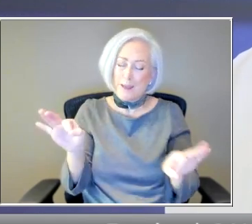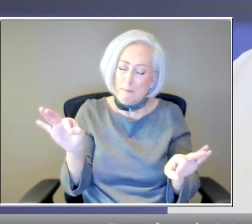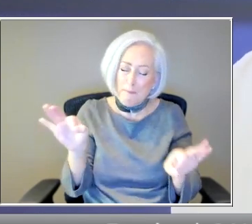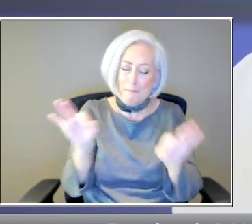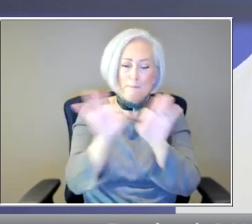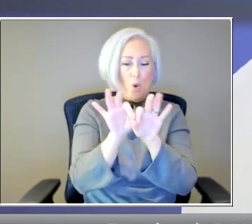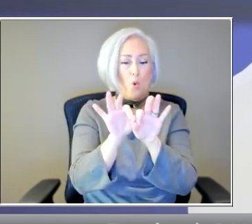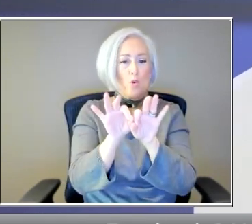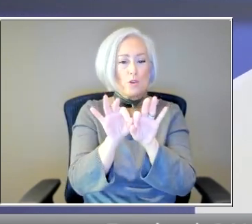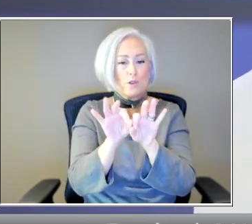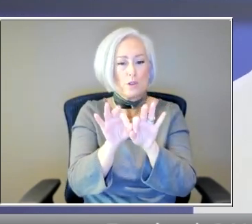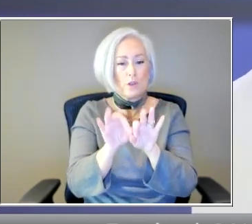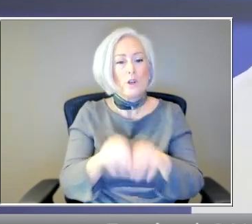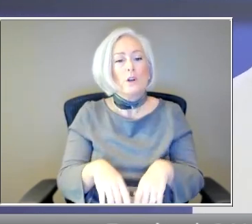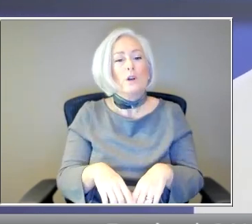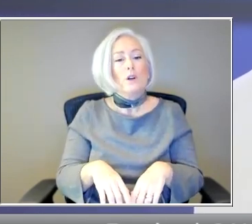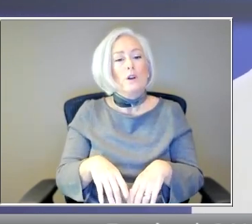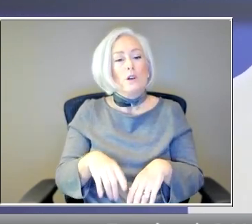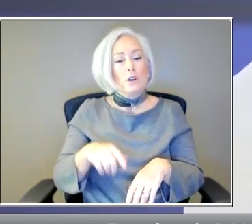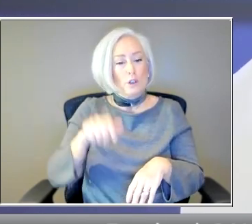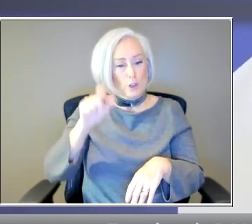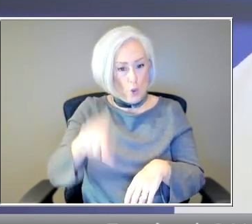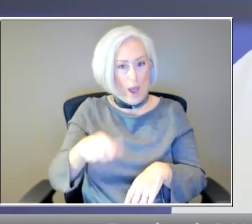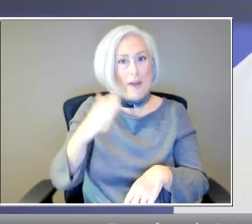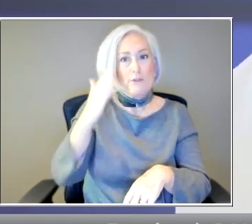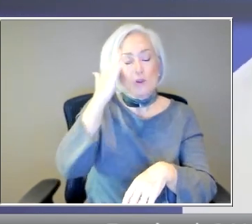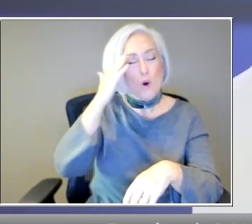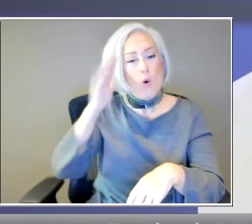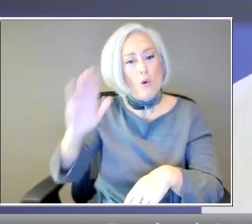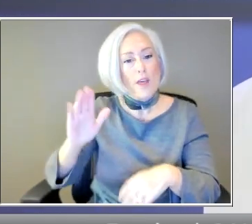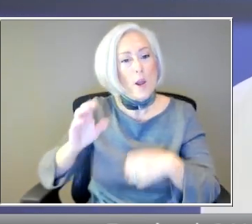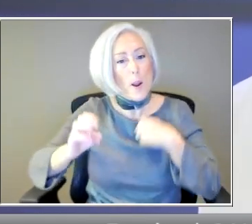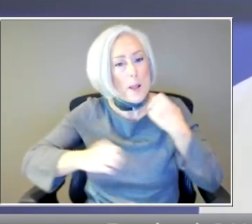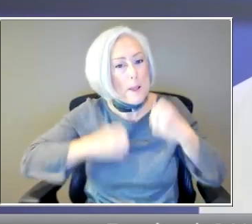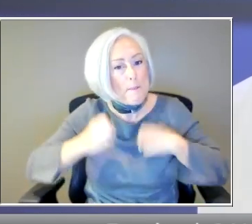where they are from a emotional and mental